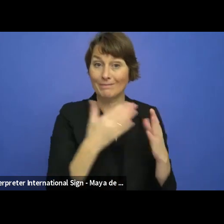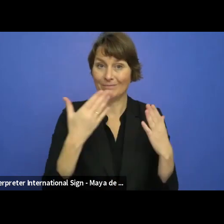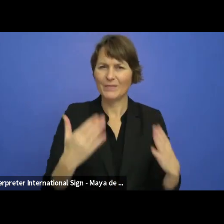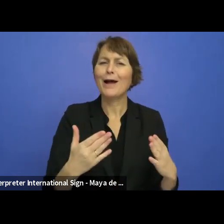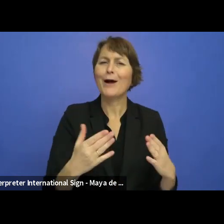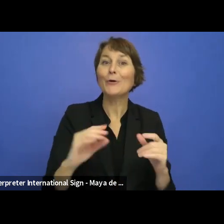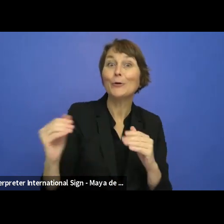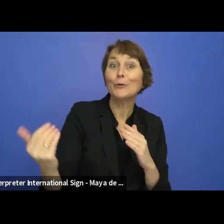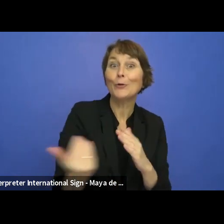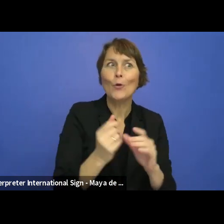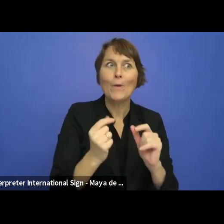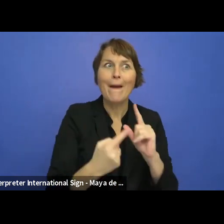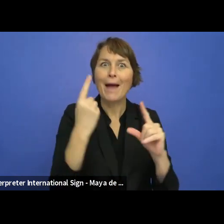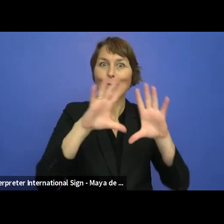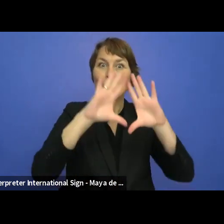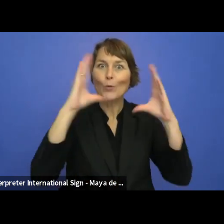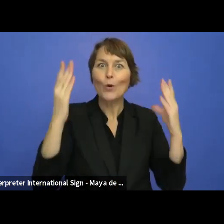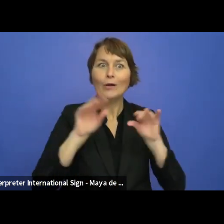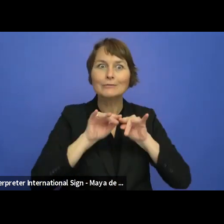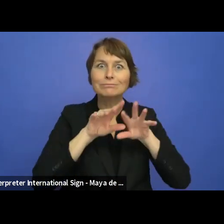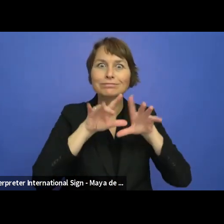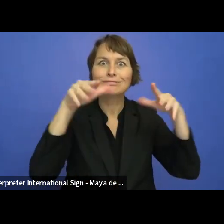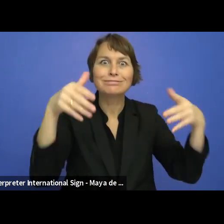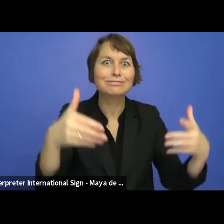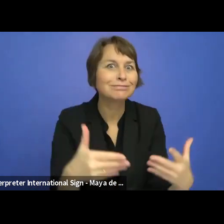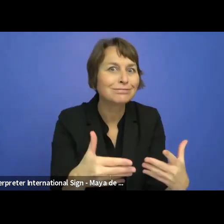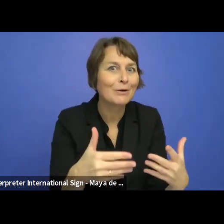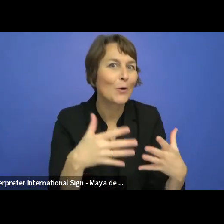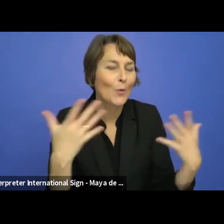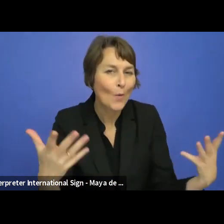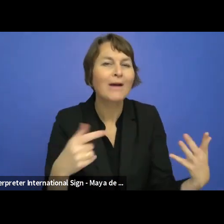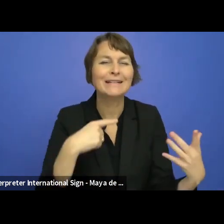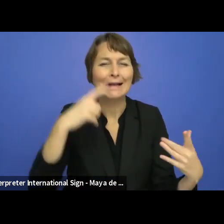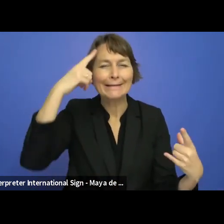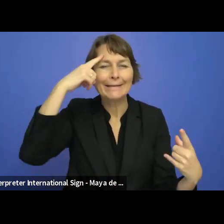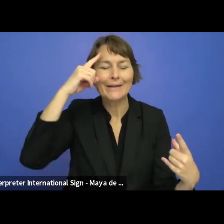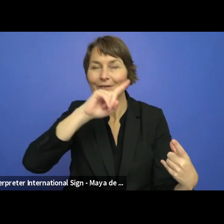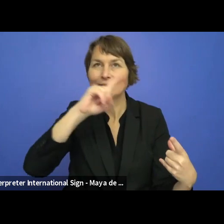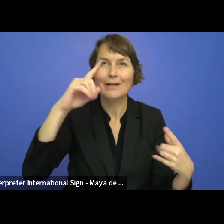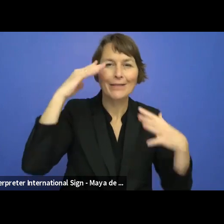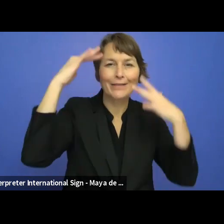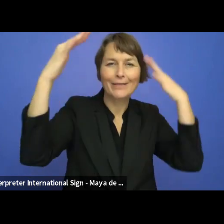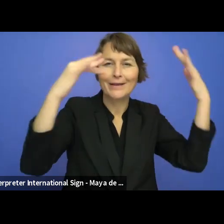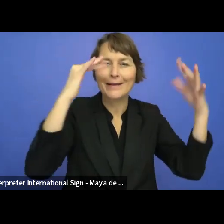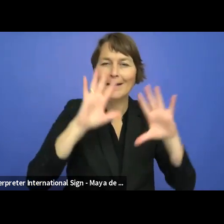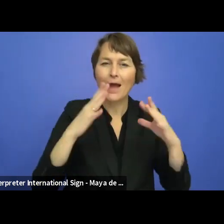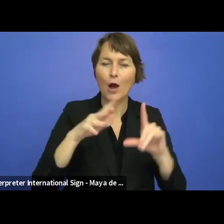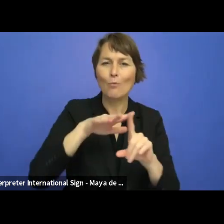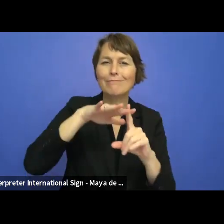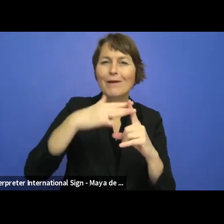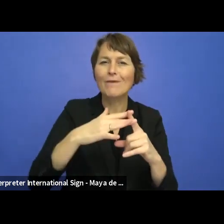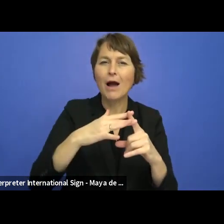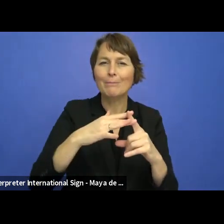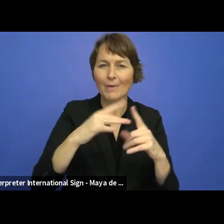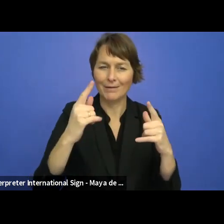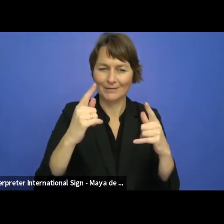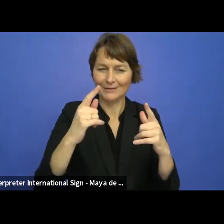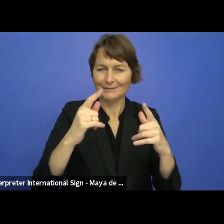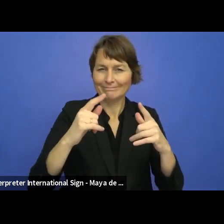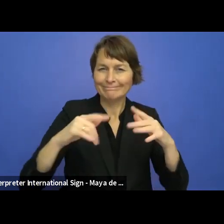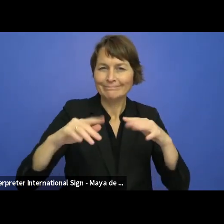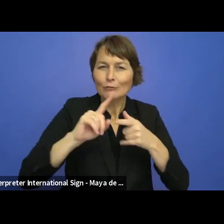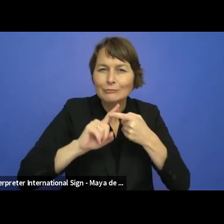all over the world, and many of you might recognize us yourselves in this framework. They all map across to the